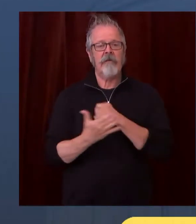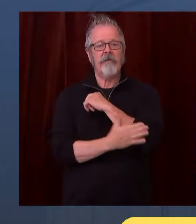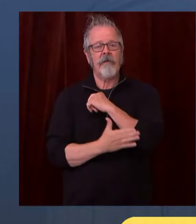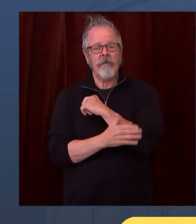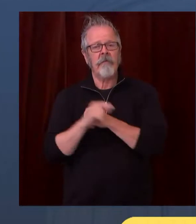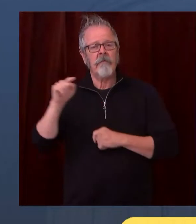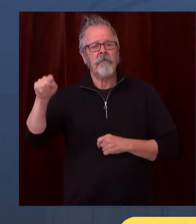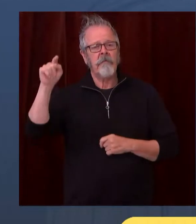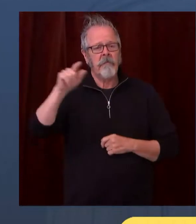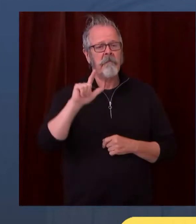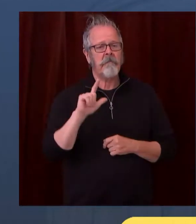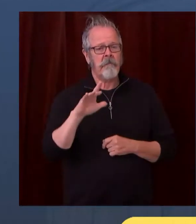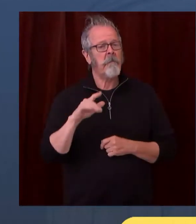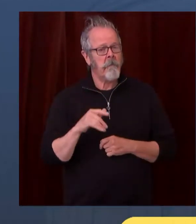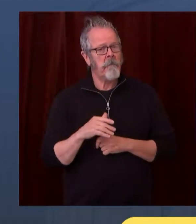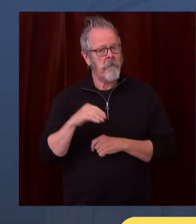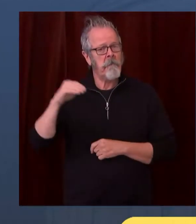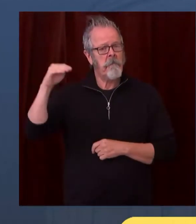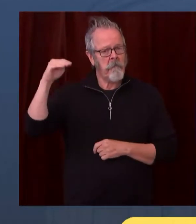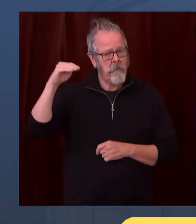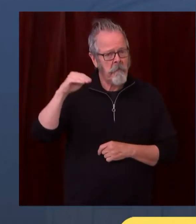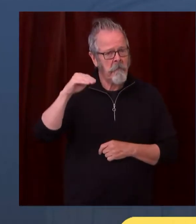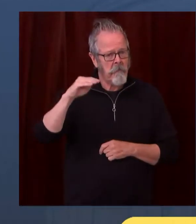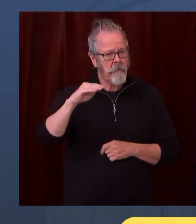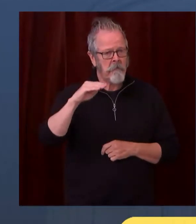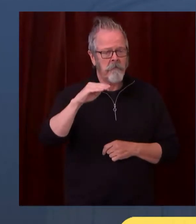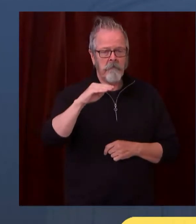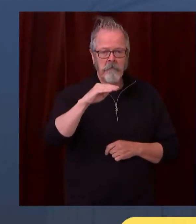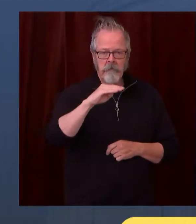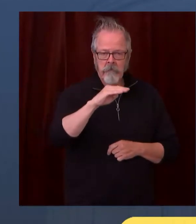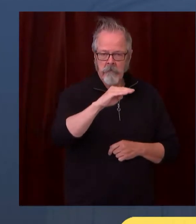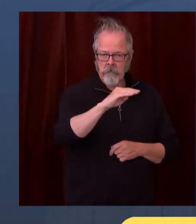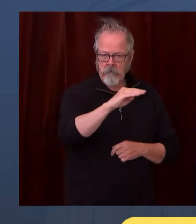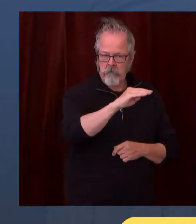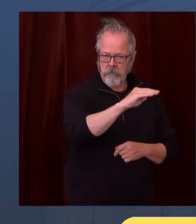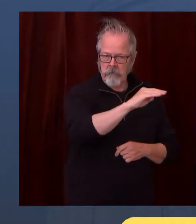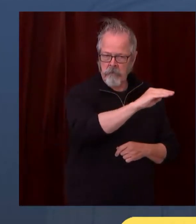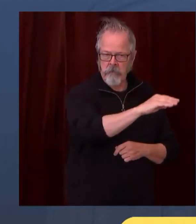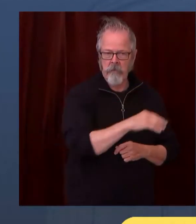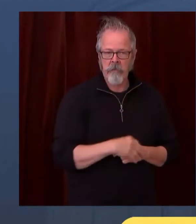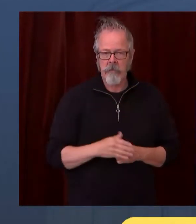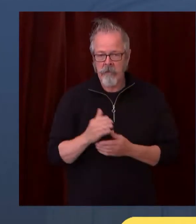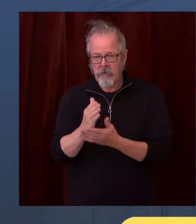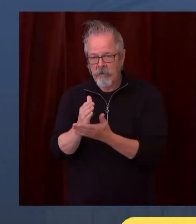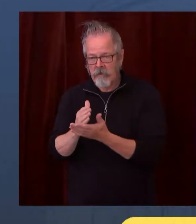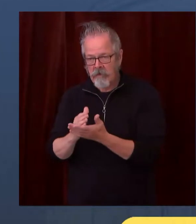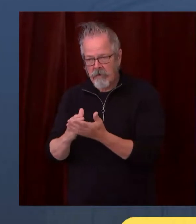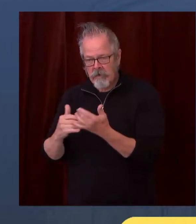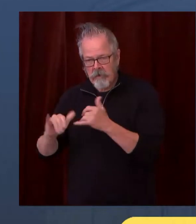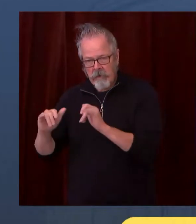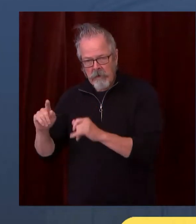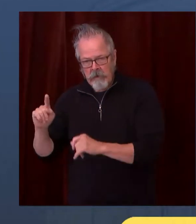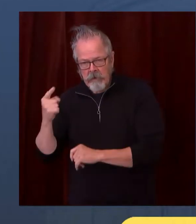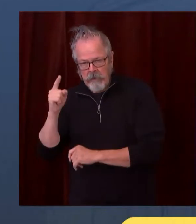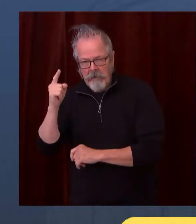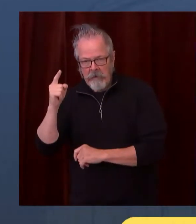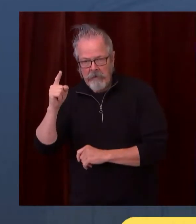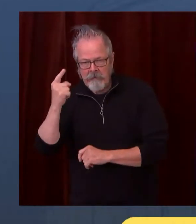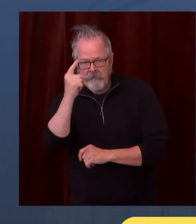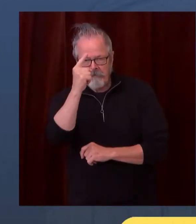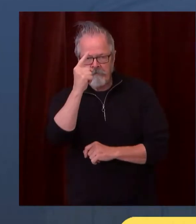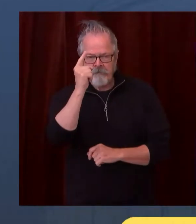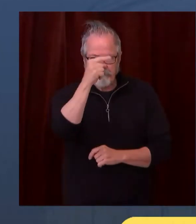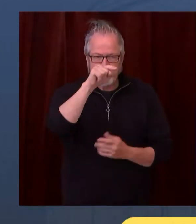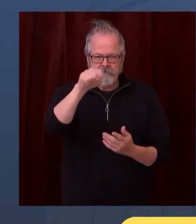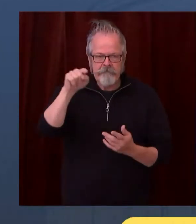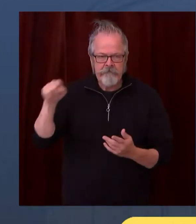we want to thank those who have committed themselves to keeping themselves and their families and their communities safe.